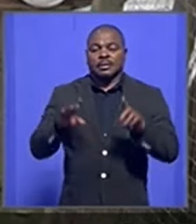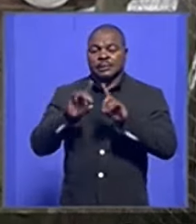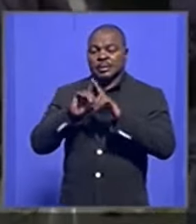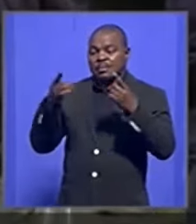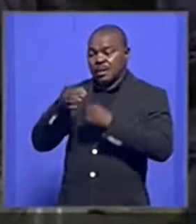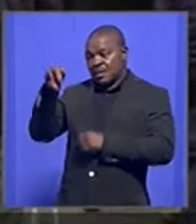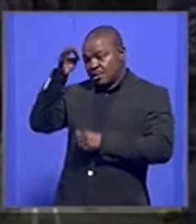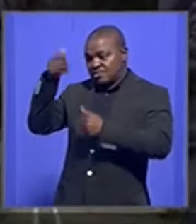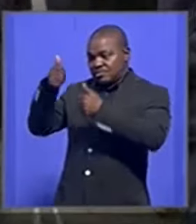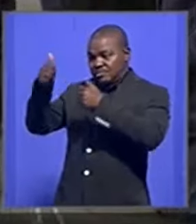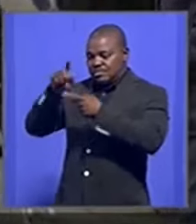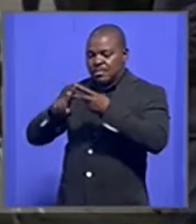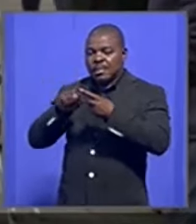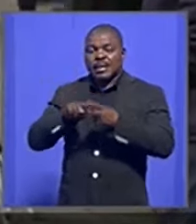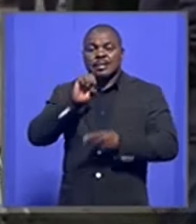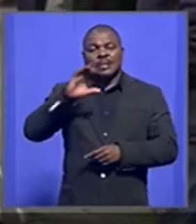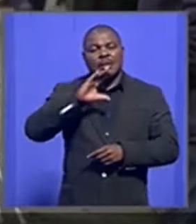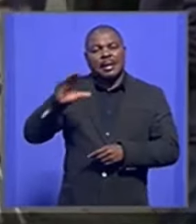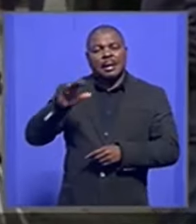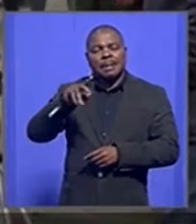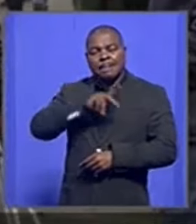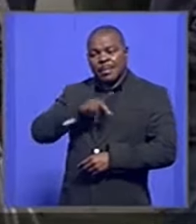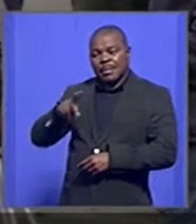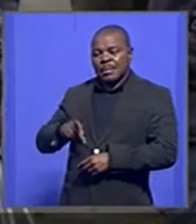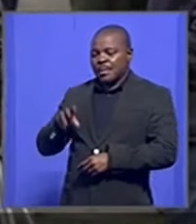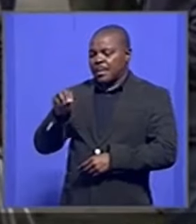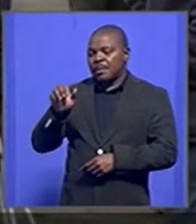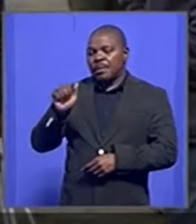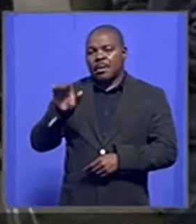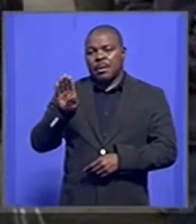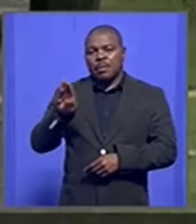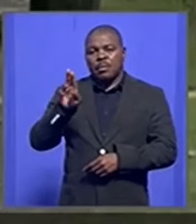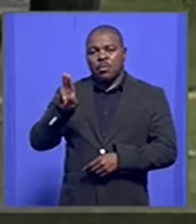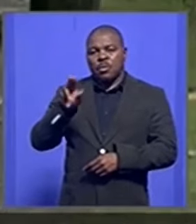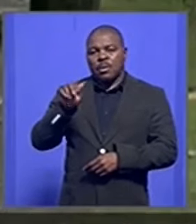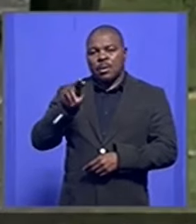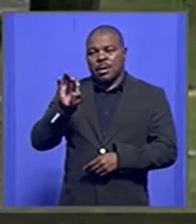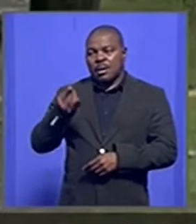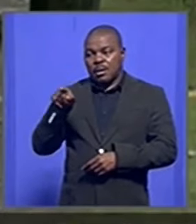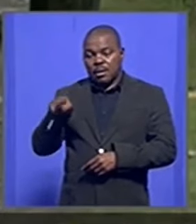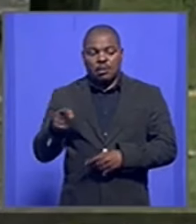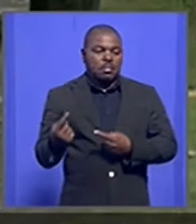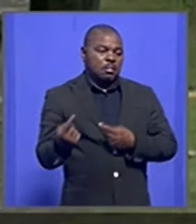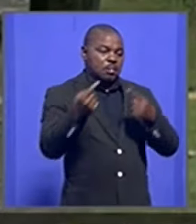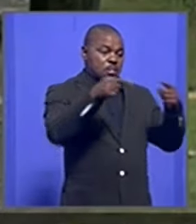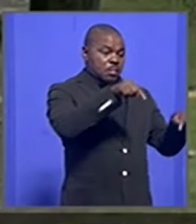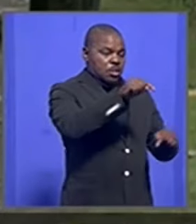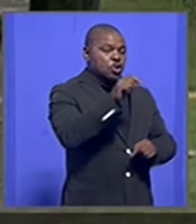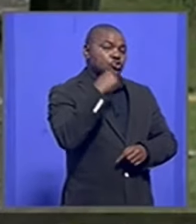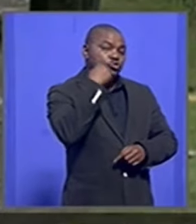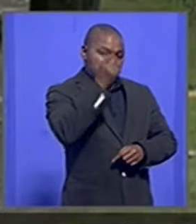sepodisi ga mmogo le tonakgolo ya Eastern Cape Oscar Mabuyane ba solofetse go jalana la Losikisiki ka moso.